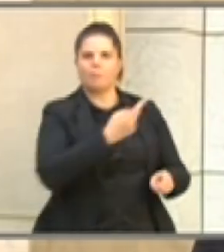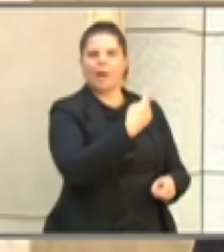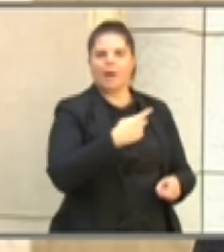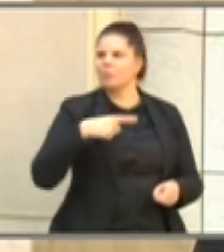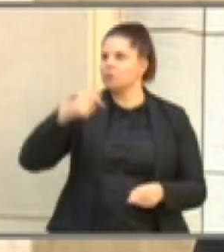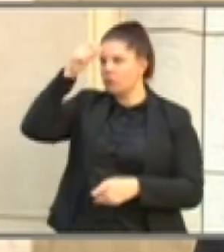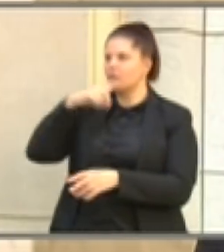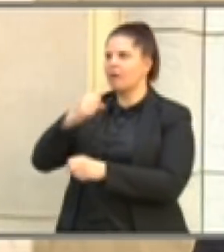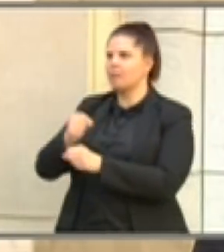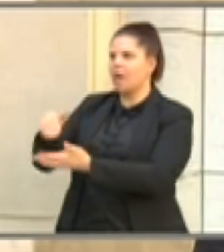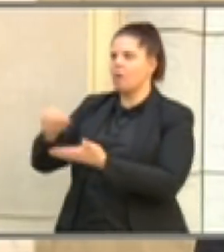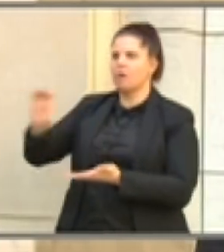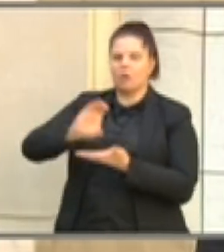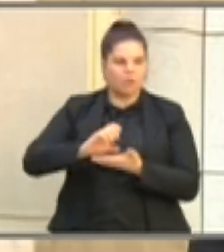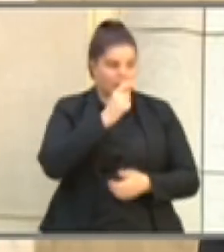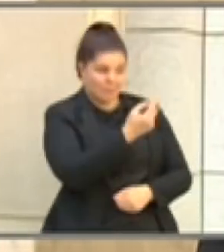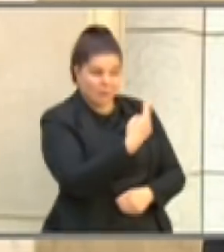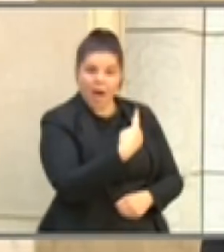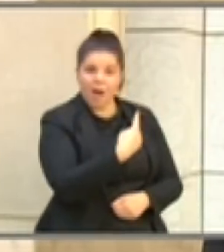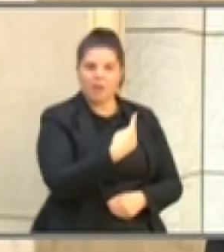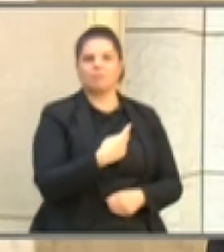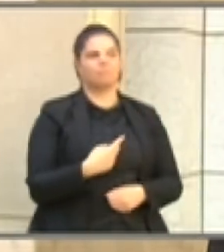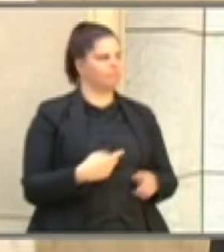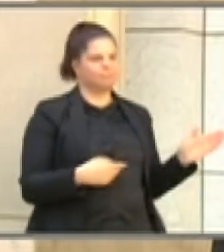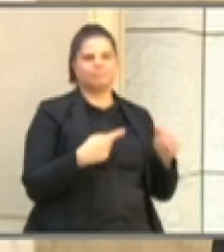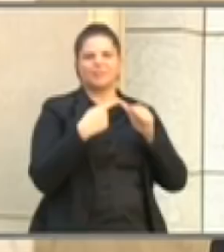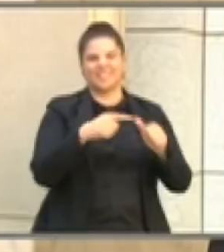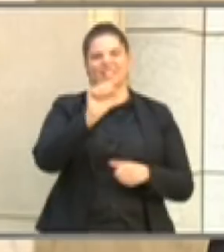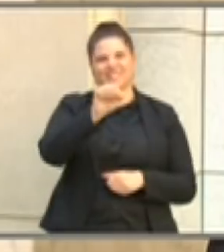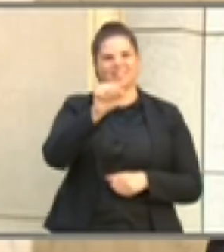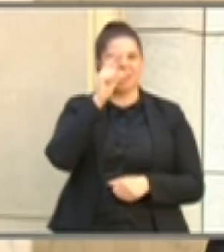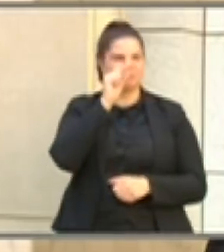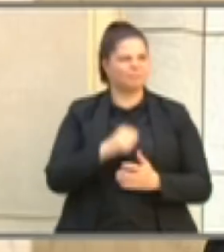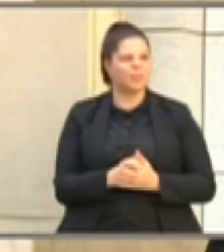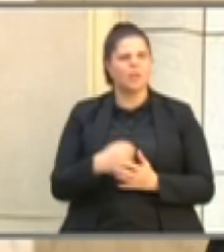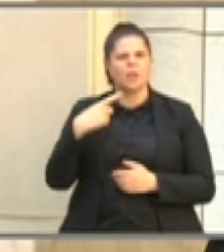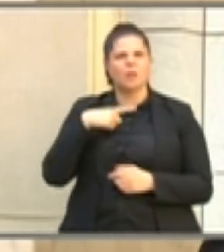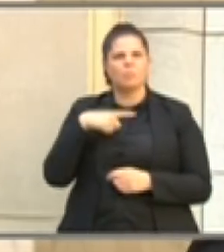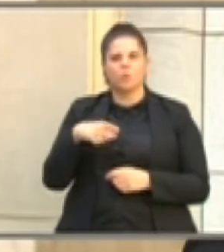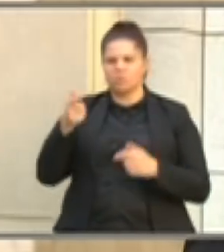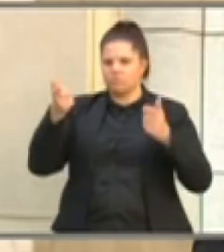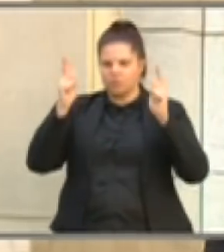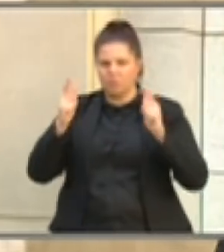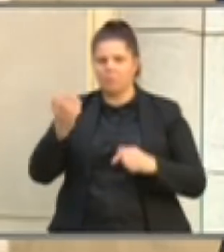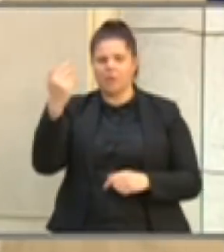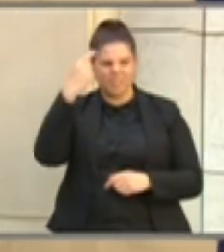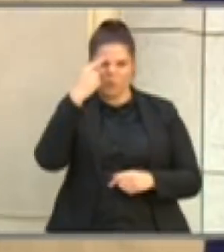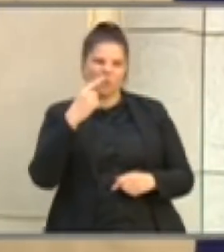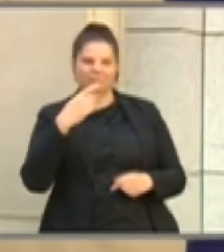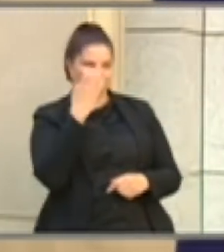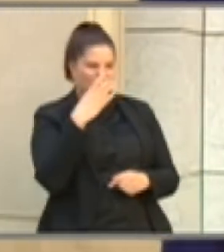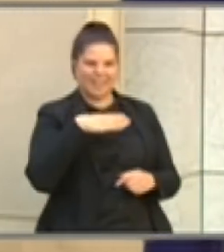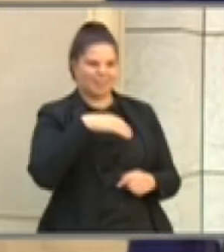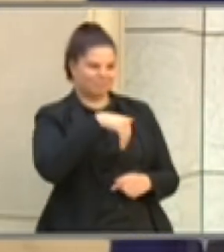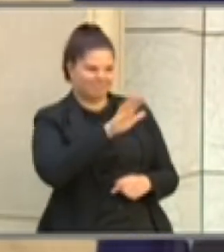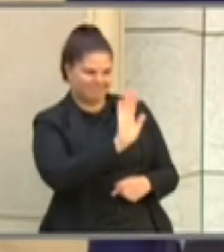right, Phil. Because this changes the financial equation for those employers. If they were on the books on the